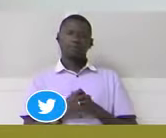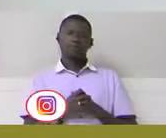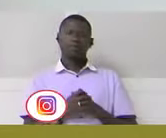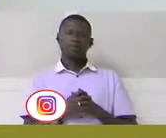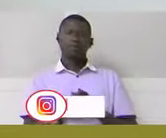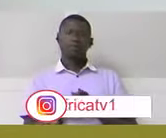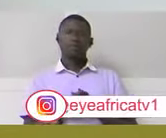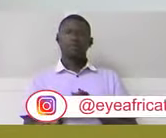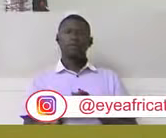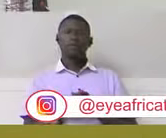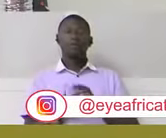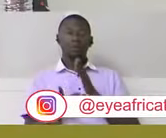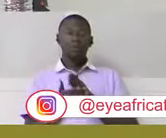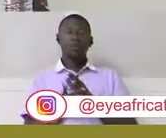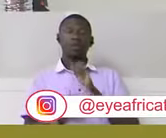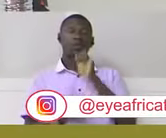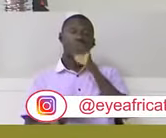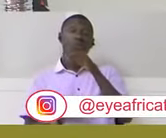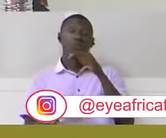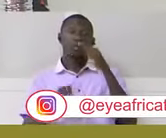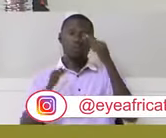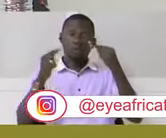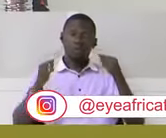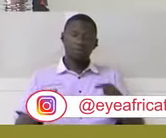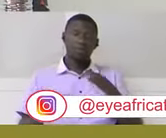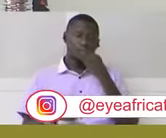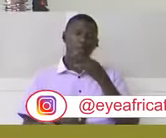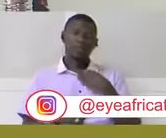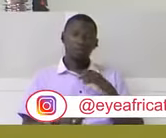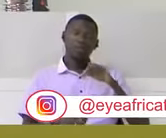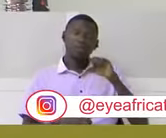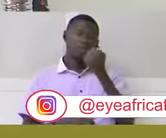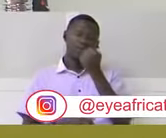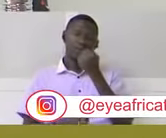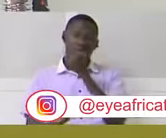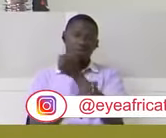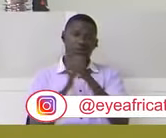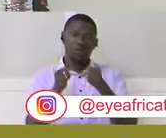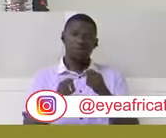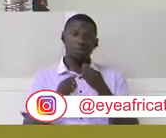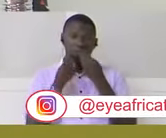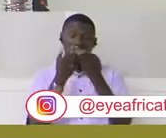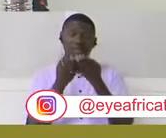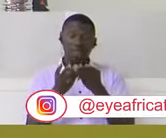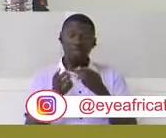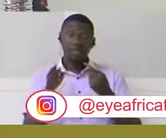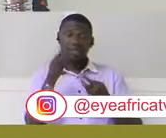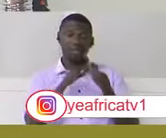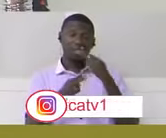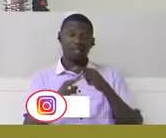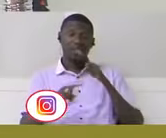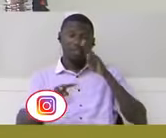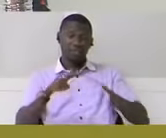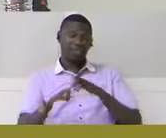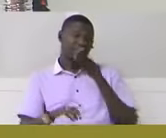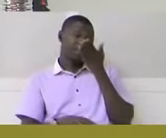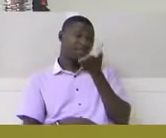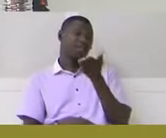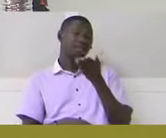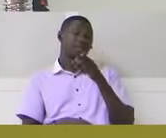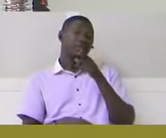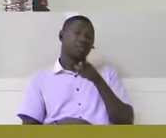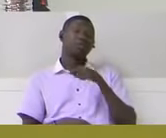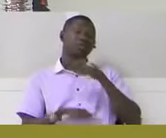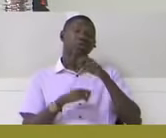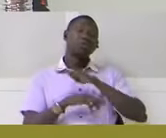Despite the fact that your statement says that it was a difficult situation and you said it again sitting right there, this was not about you. It was about those